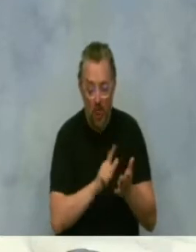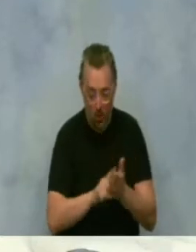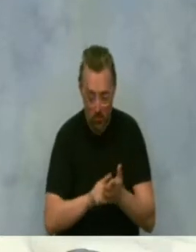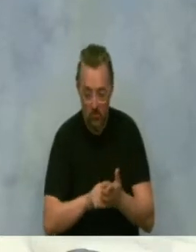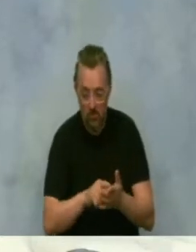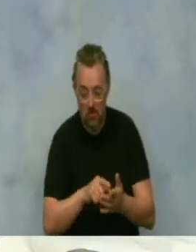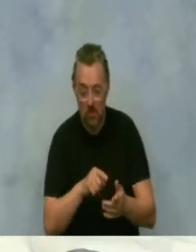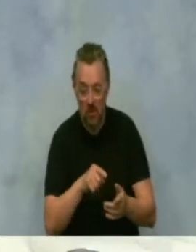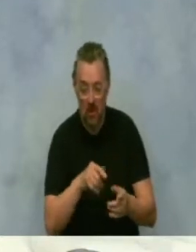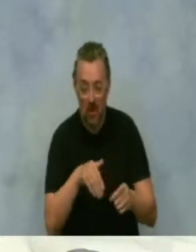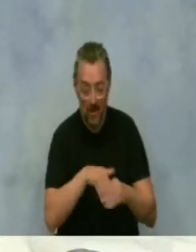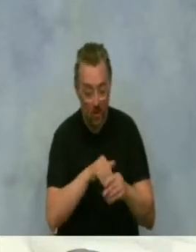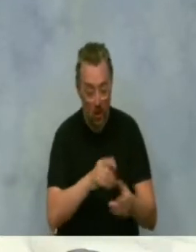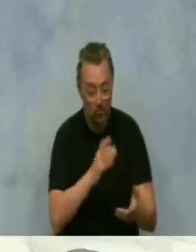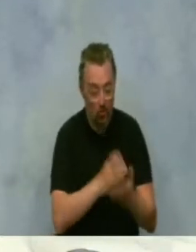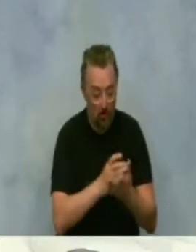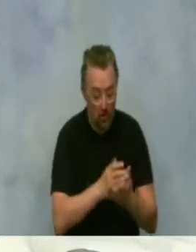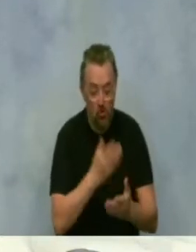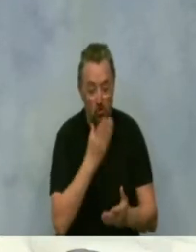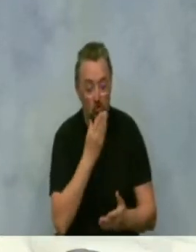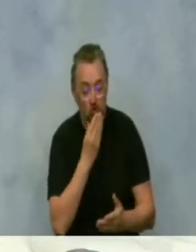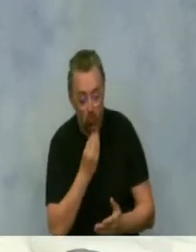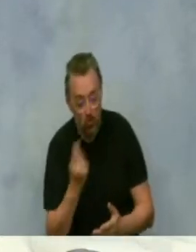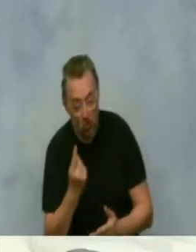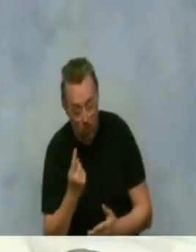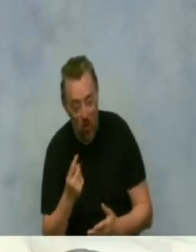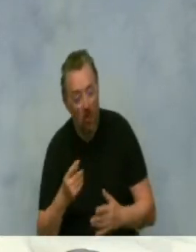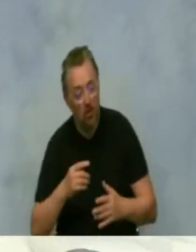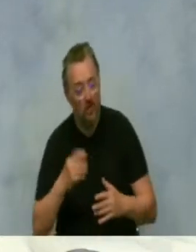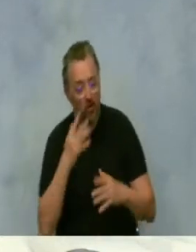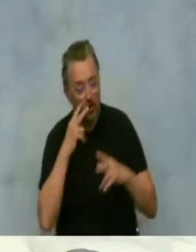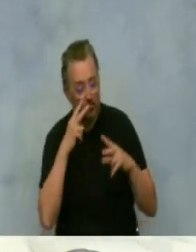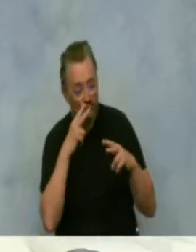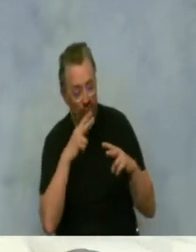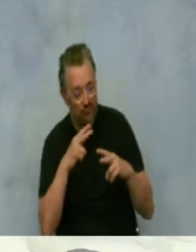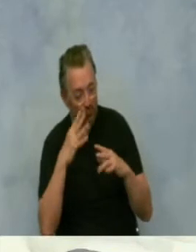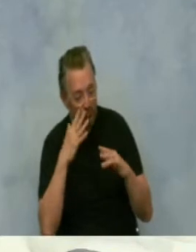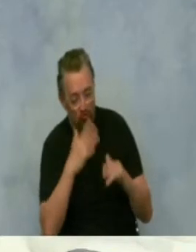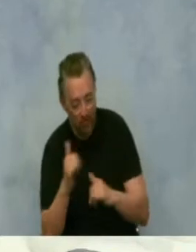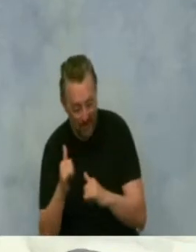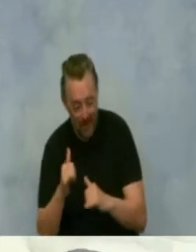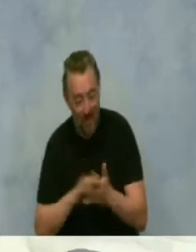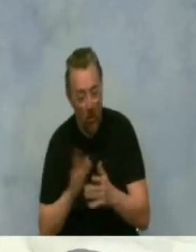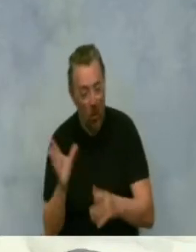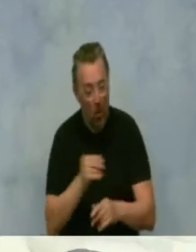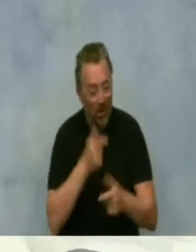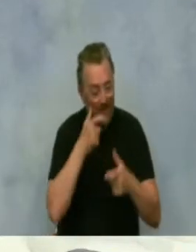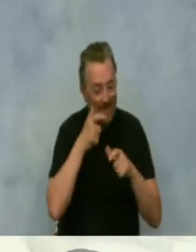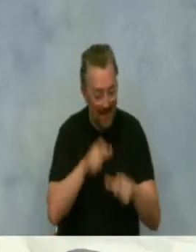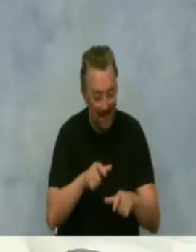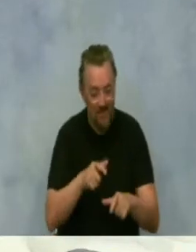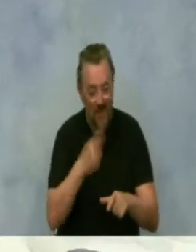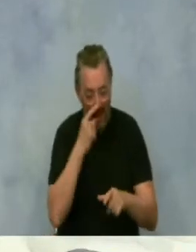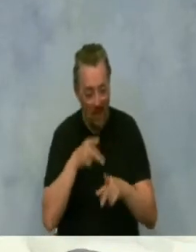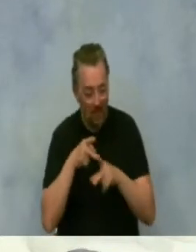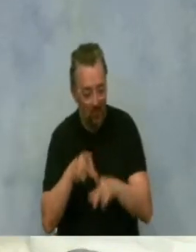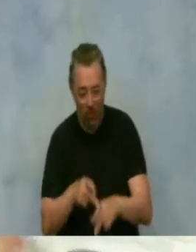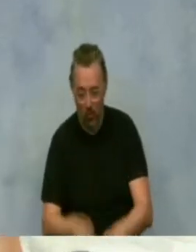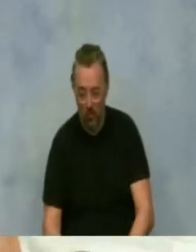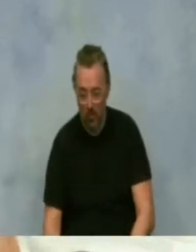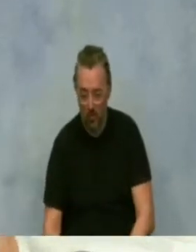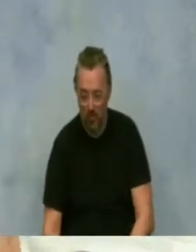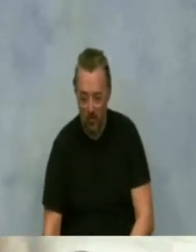that the use of the Charter for ongoing scrutiny by the Scottish Housing Regulator, tenants and other service users be noted. Thanks very much, Chair. Thanks very much,